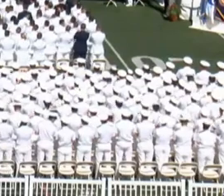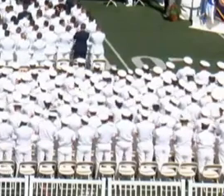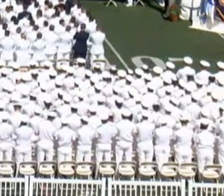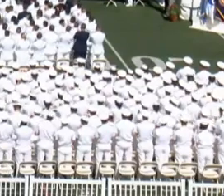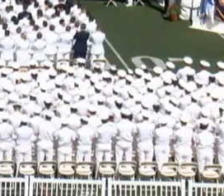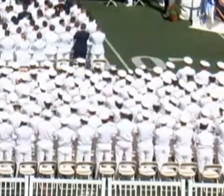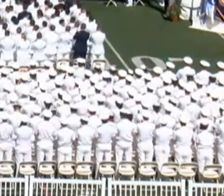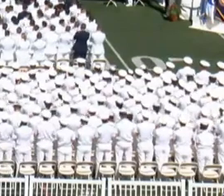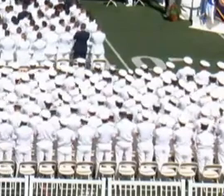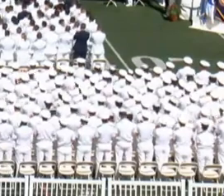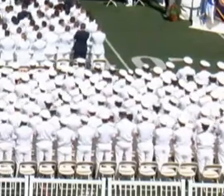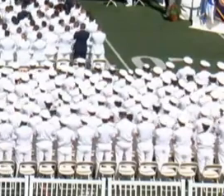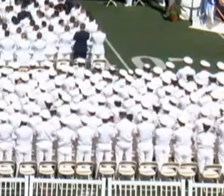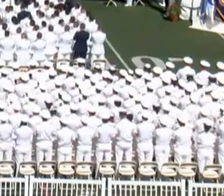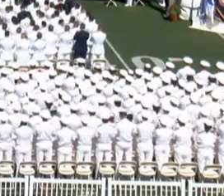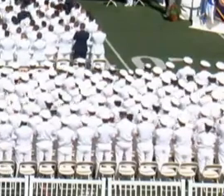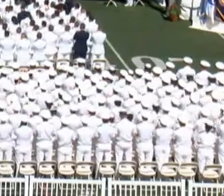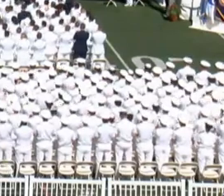Thank you, ladies and gentlemen.